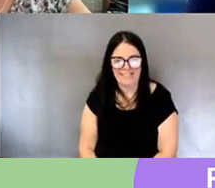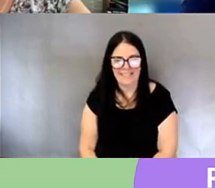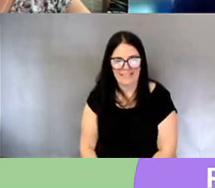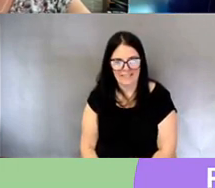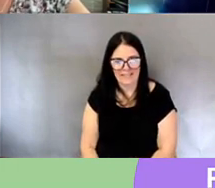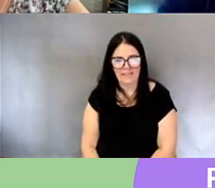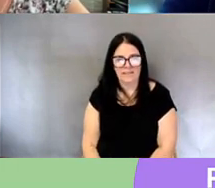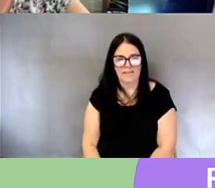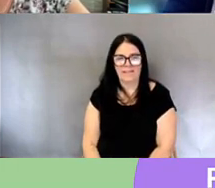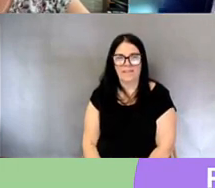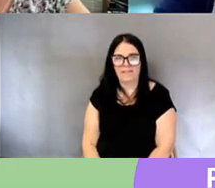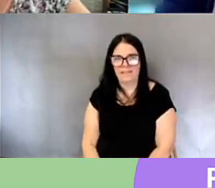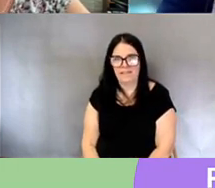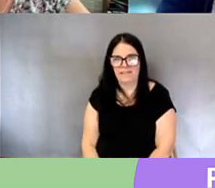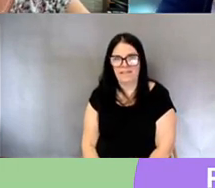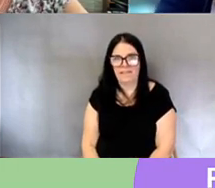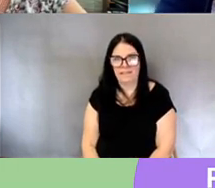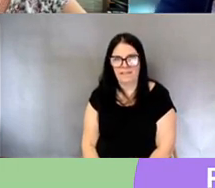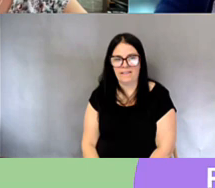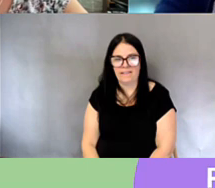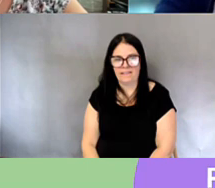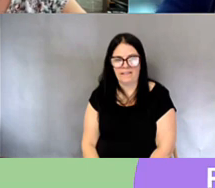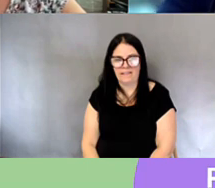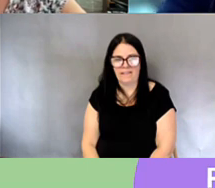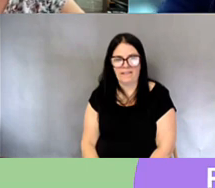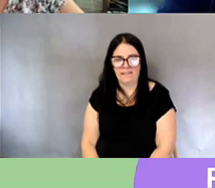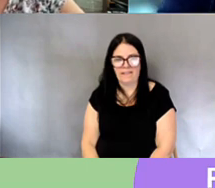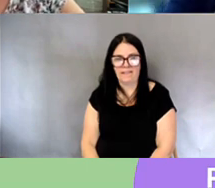So let me just share my screen in a moment here.